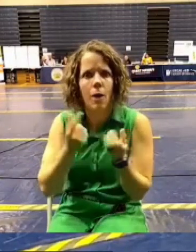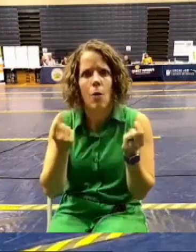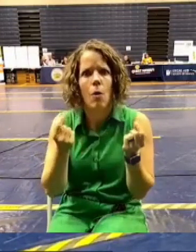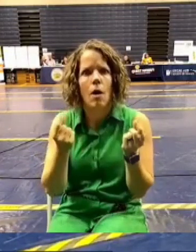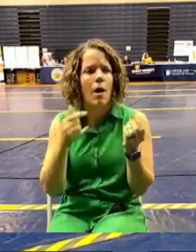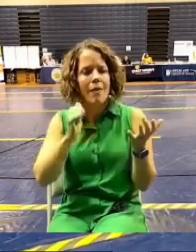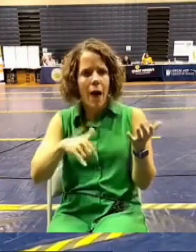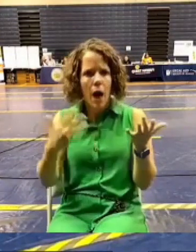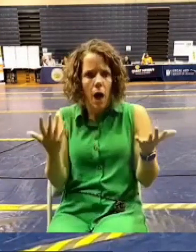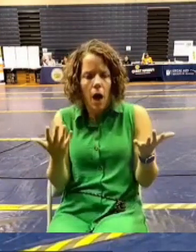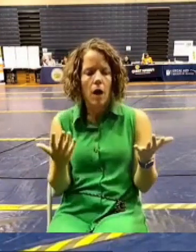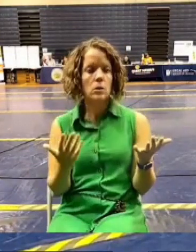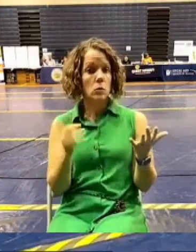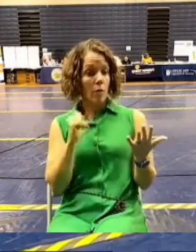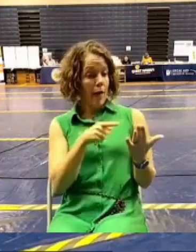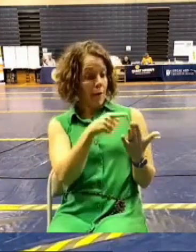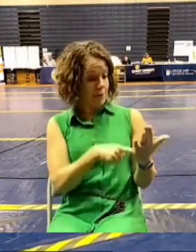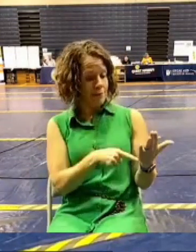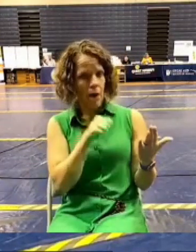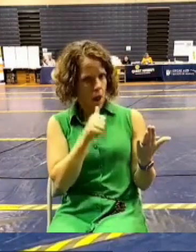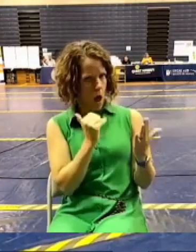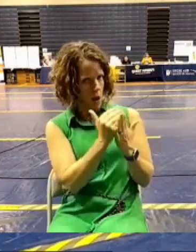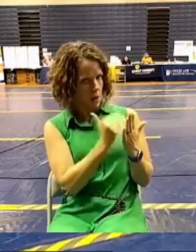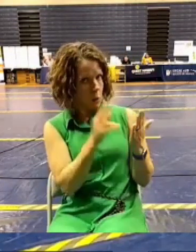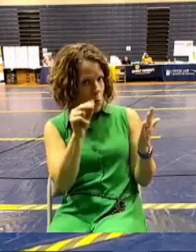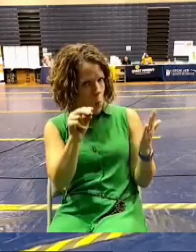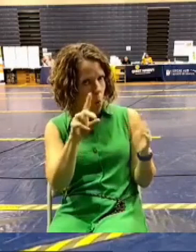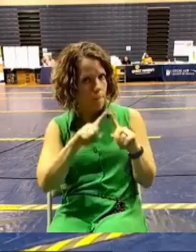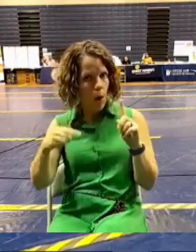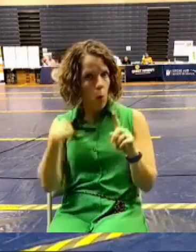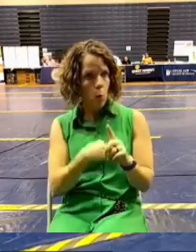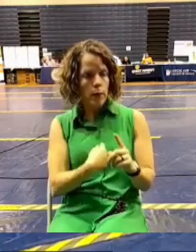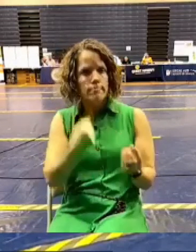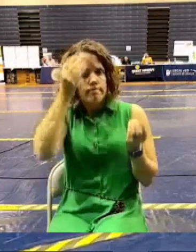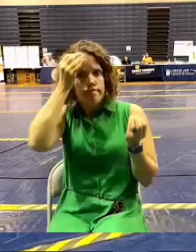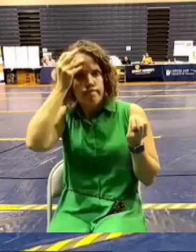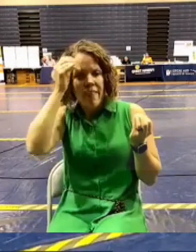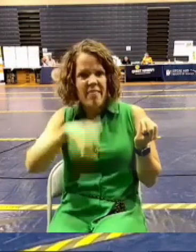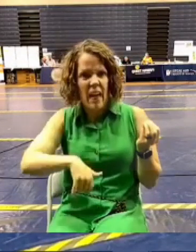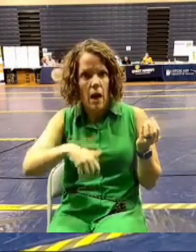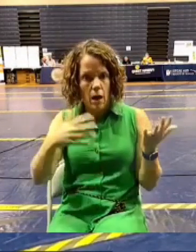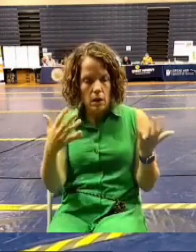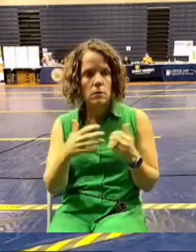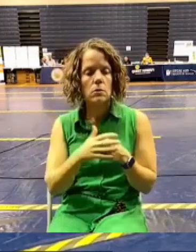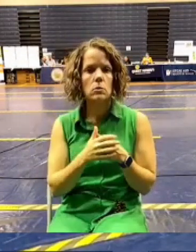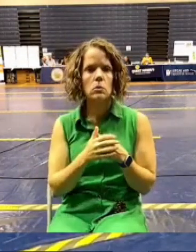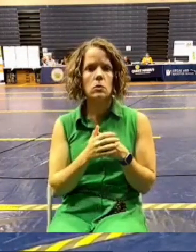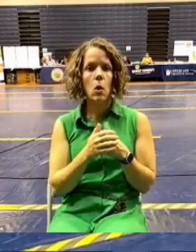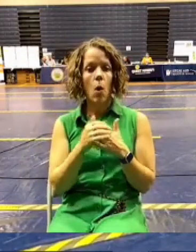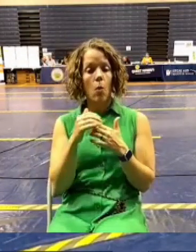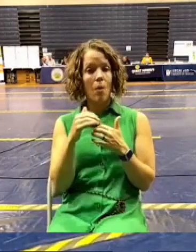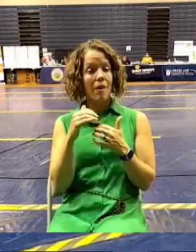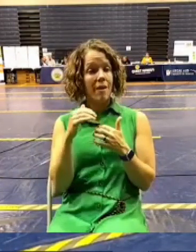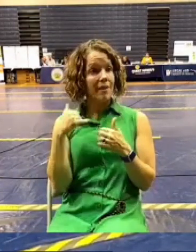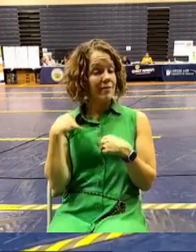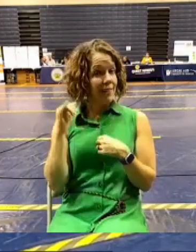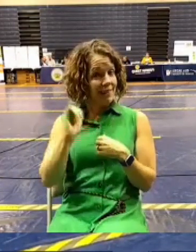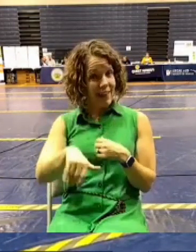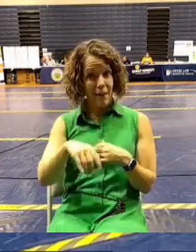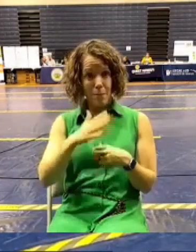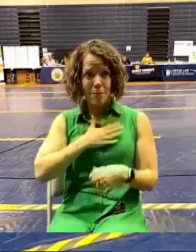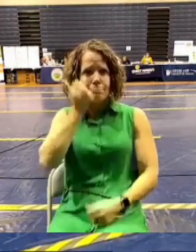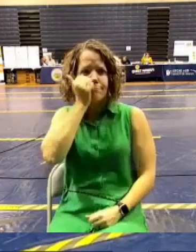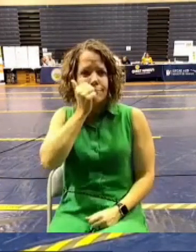our hearts. And so what we do is we go find the answer. And so these are the subjects, these are the conversations that are had